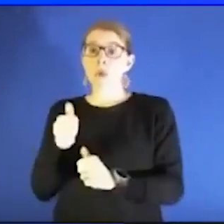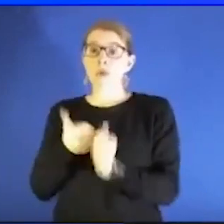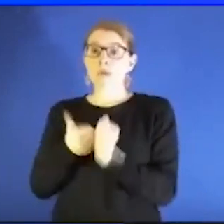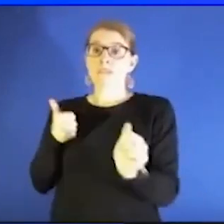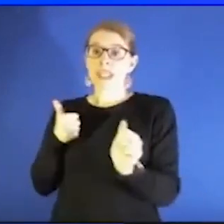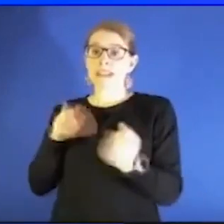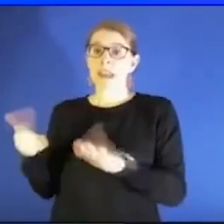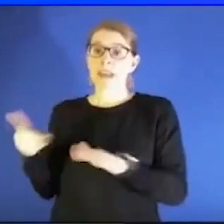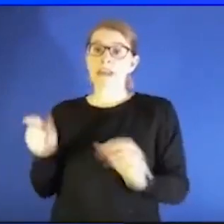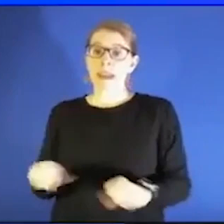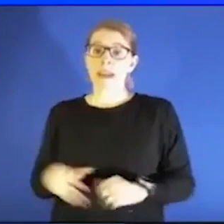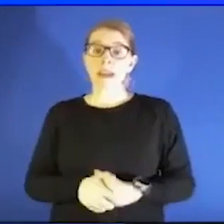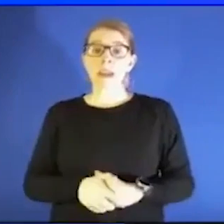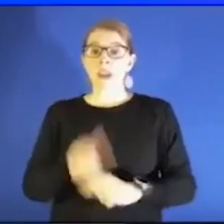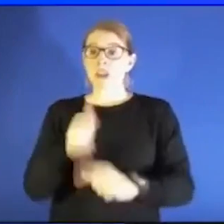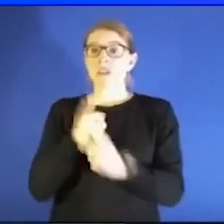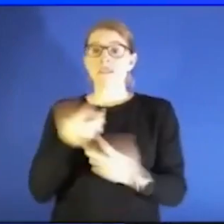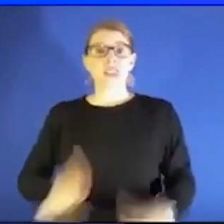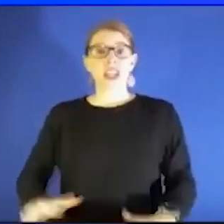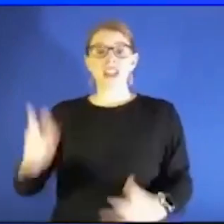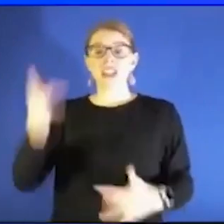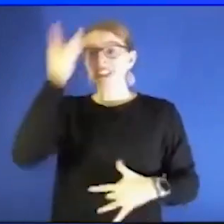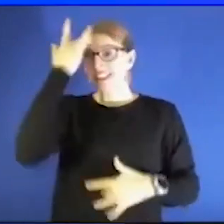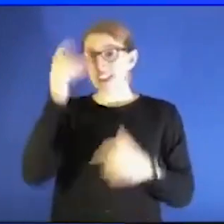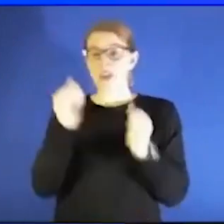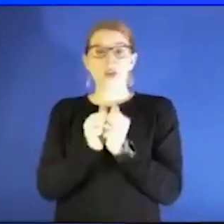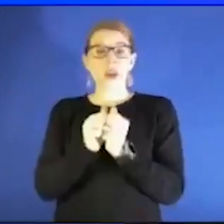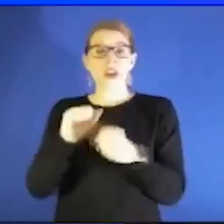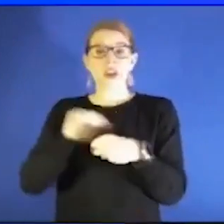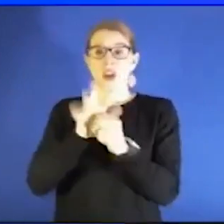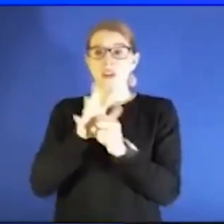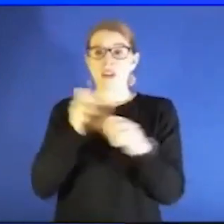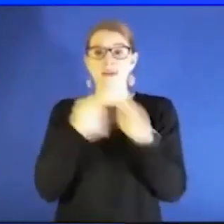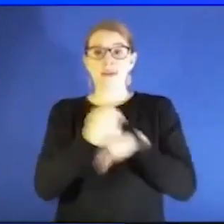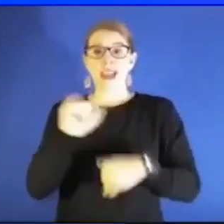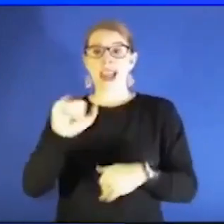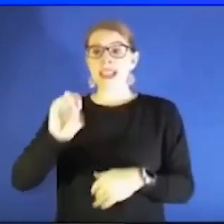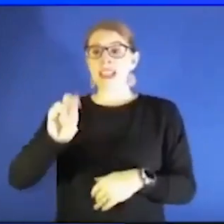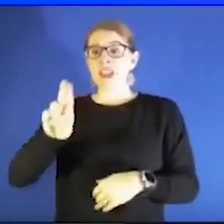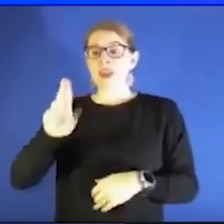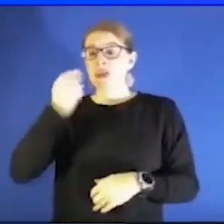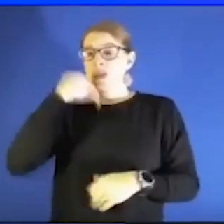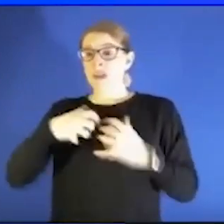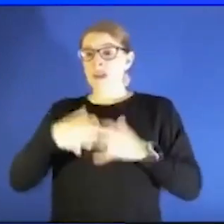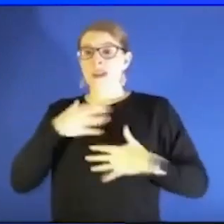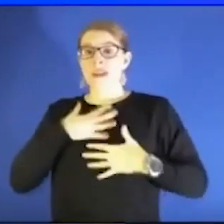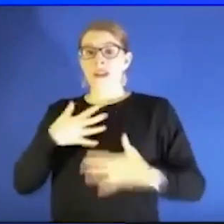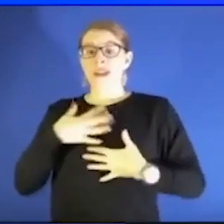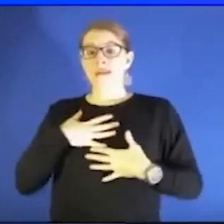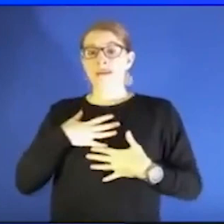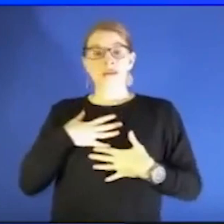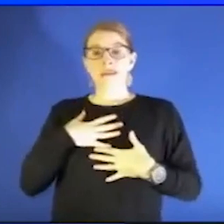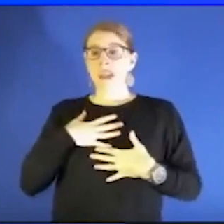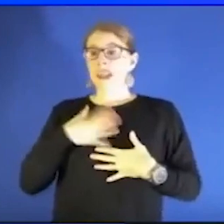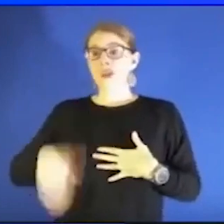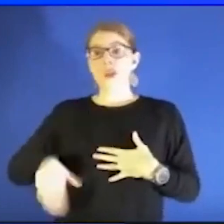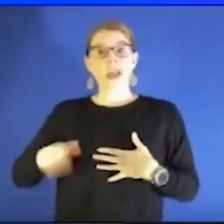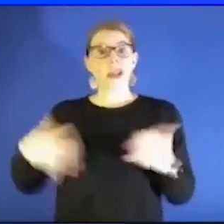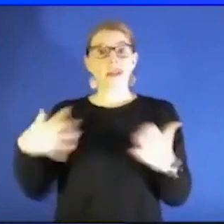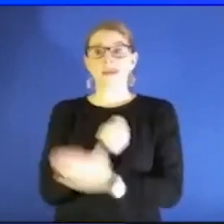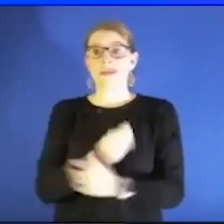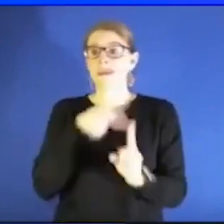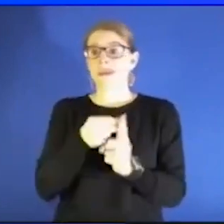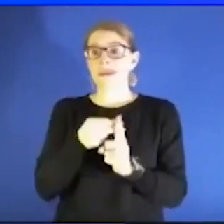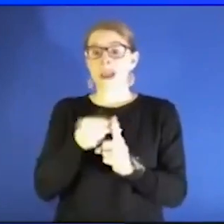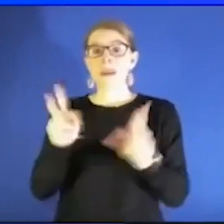And once you're sick with COVID, once you're here, once you're in the ICU, once you're on a ventilator, it's too late to get vaccinated. And we see people ask